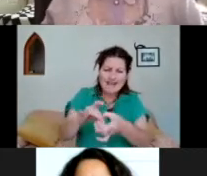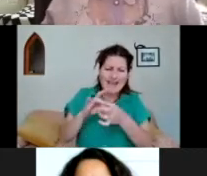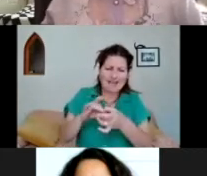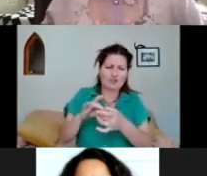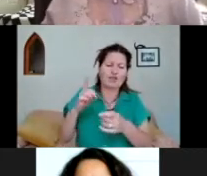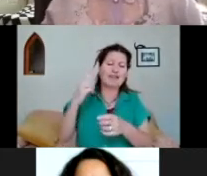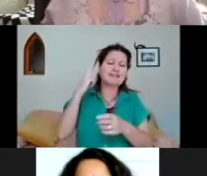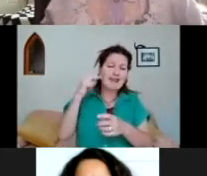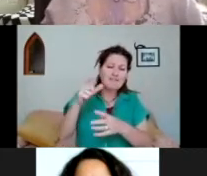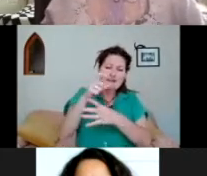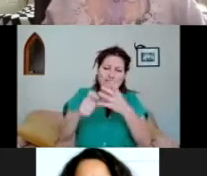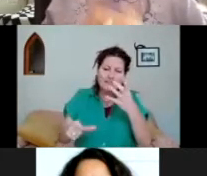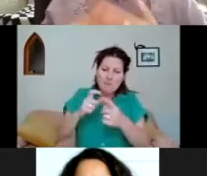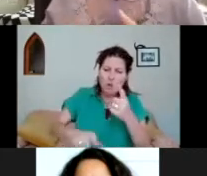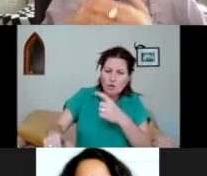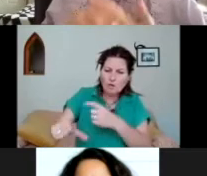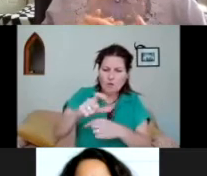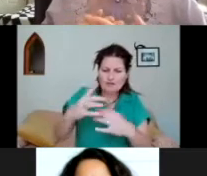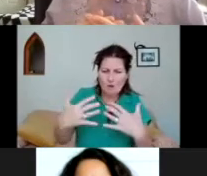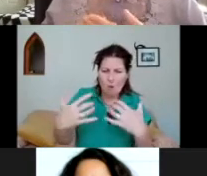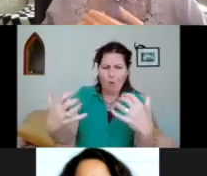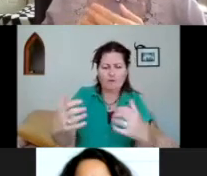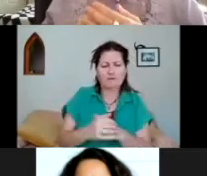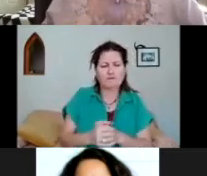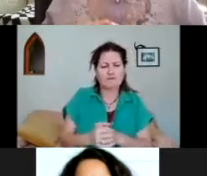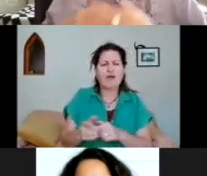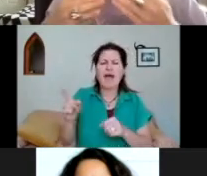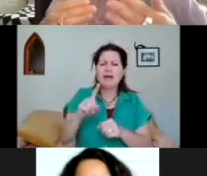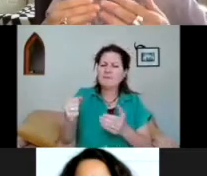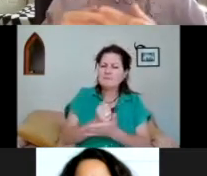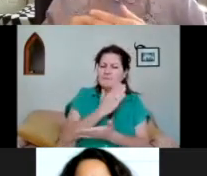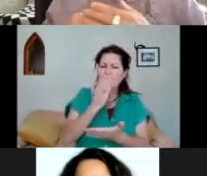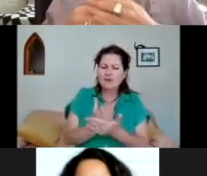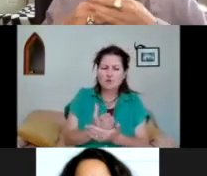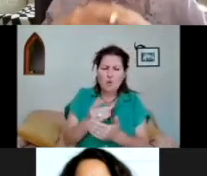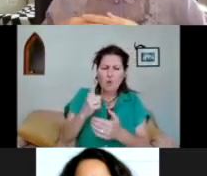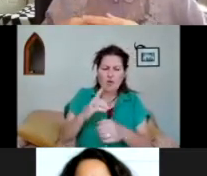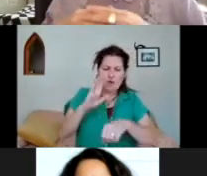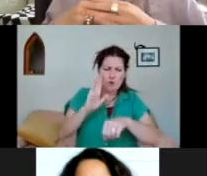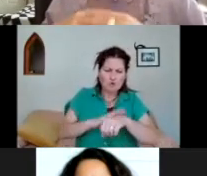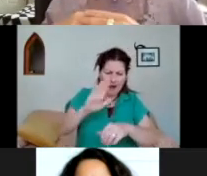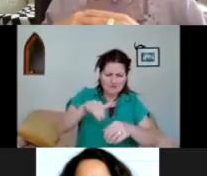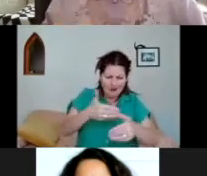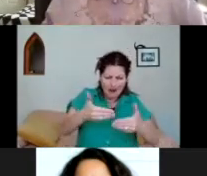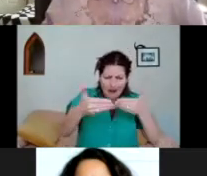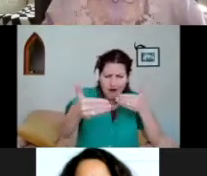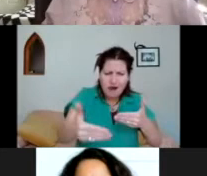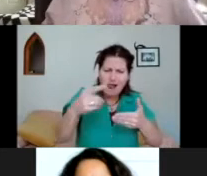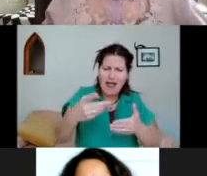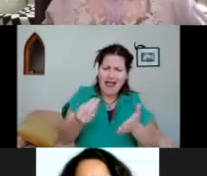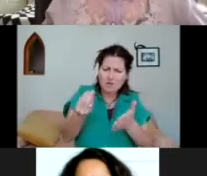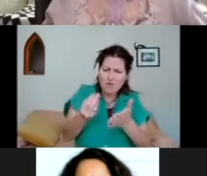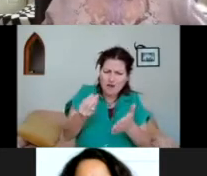disabled community, and that is financially viable, and the delivery and timescale is realistic and